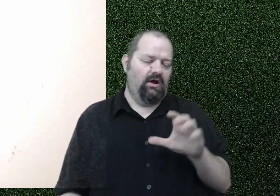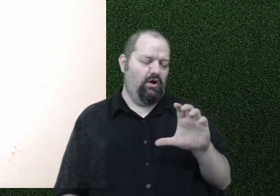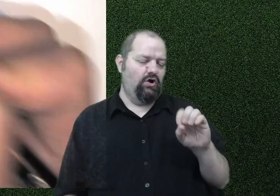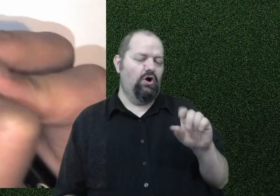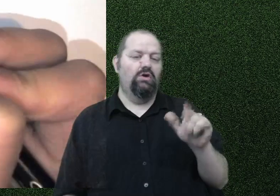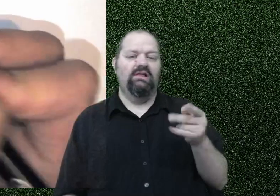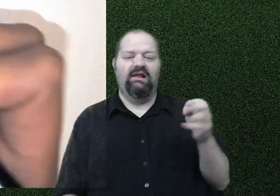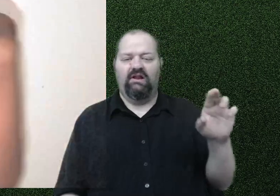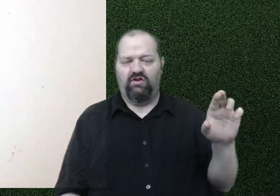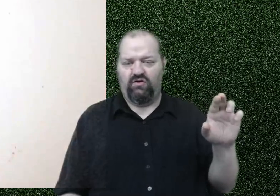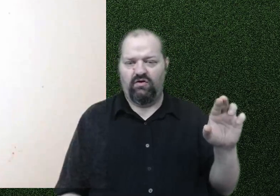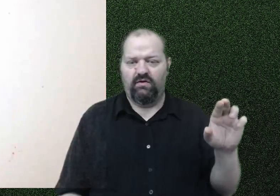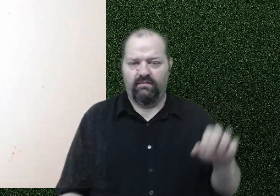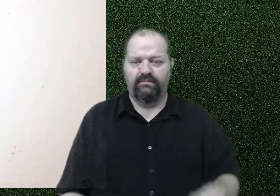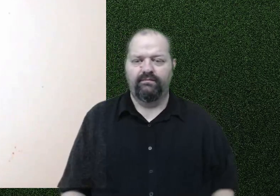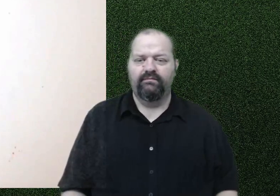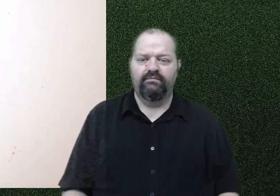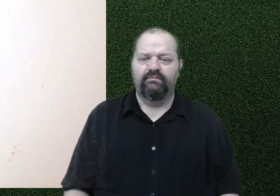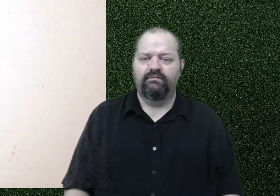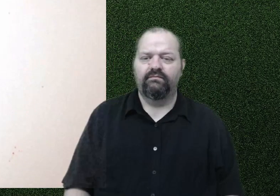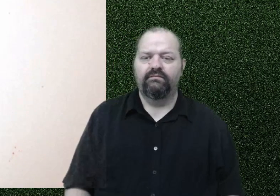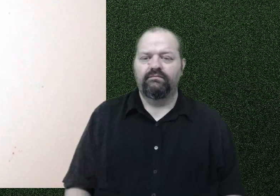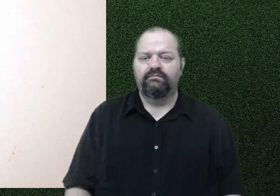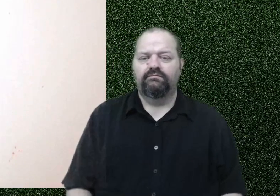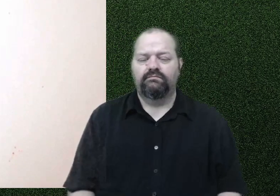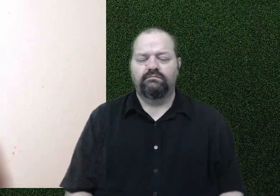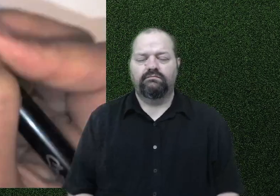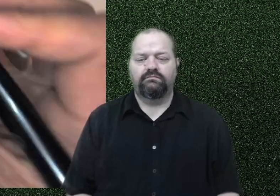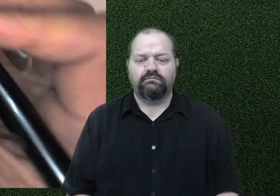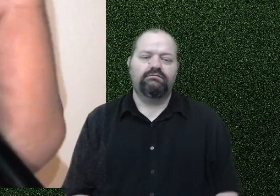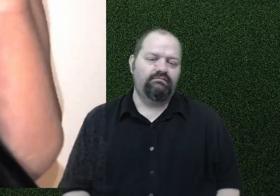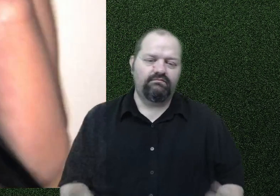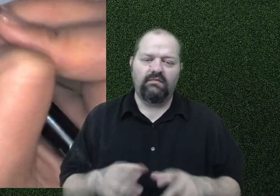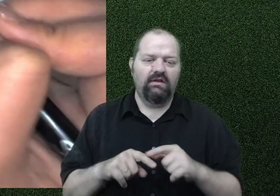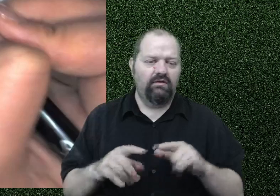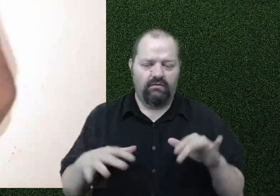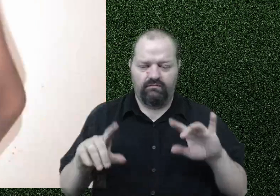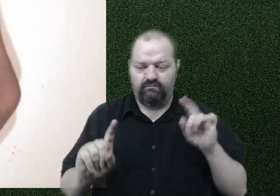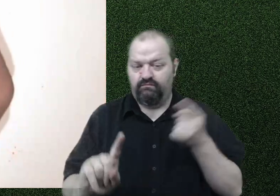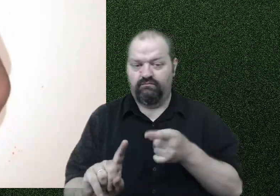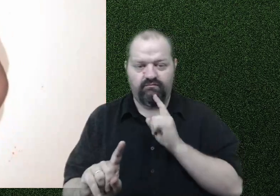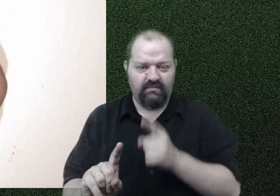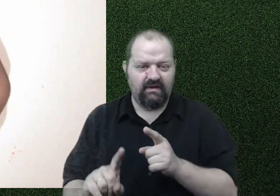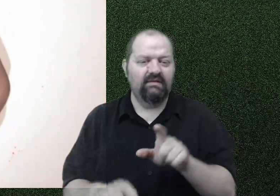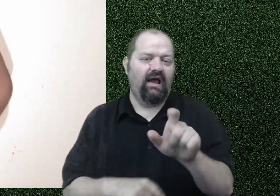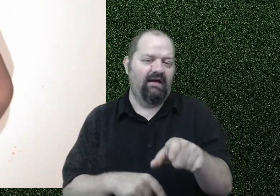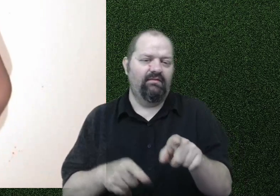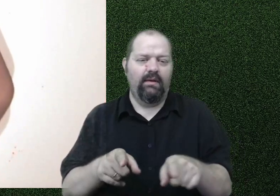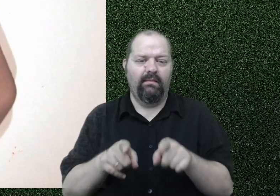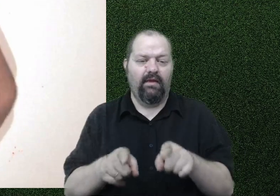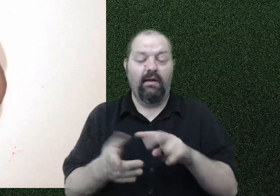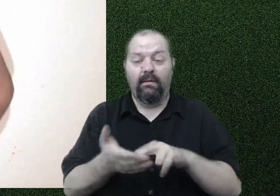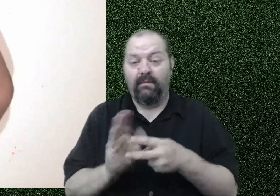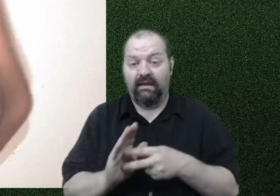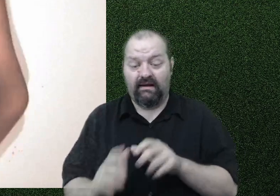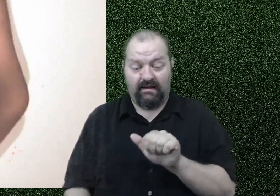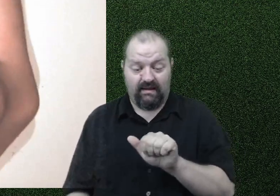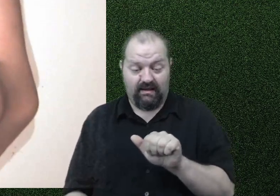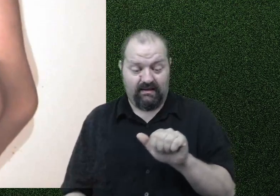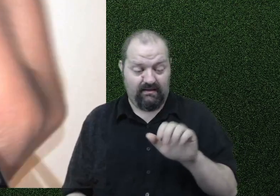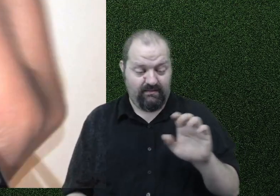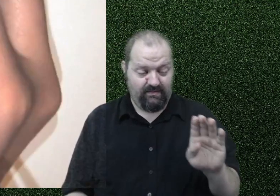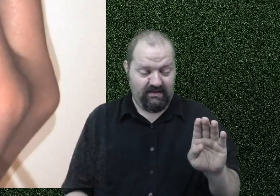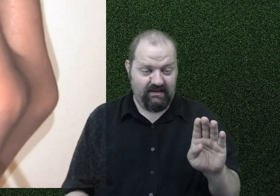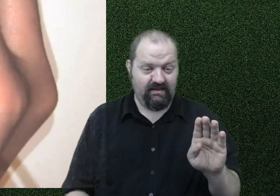and let's, before we go farther, they have to be parallel to each other. And what that means is that AB has